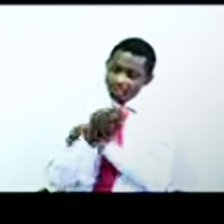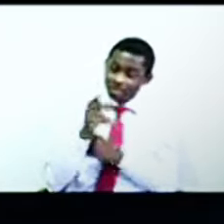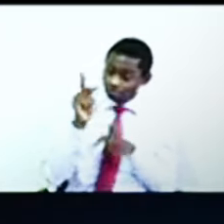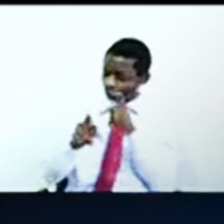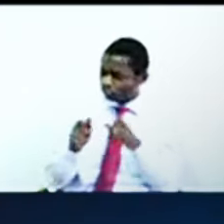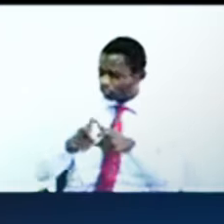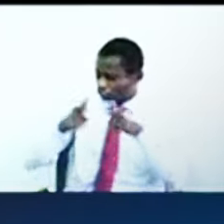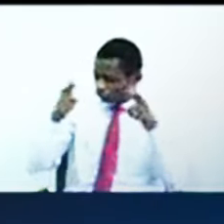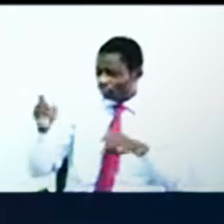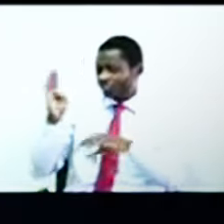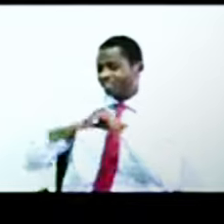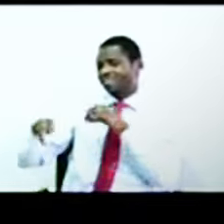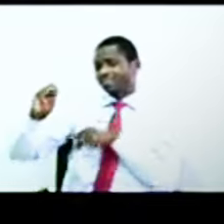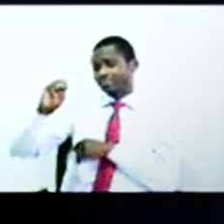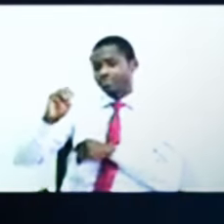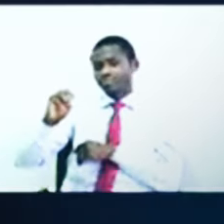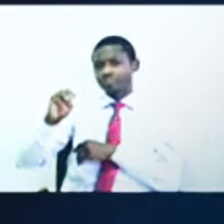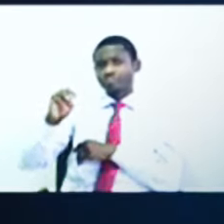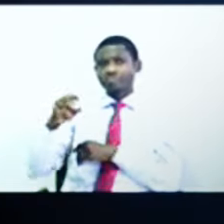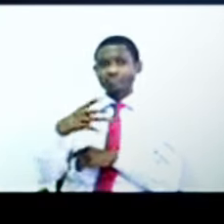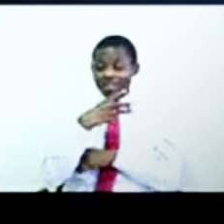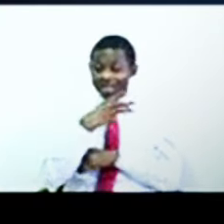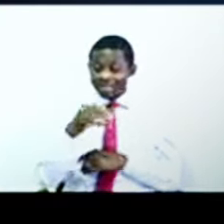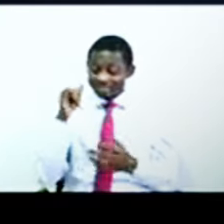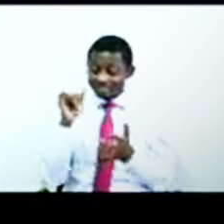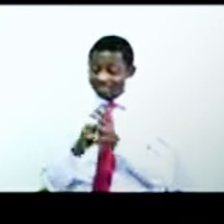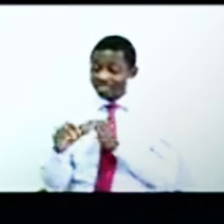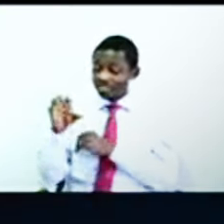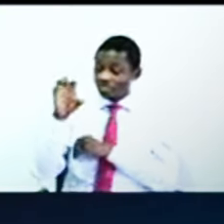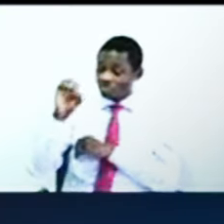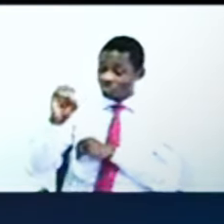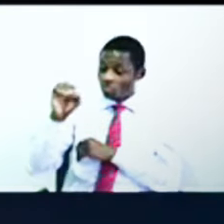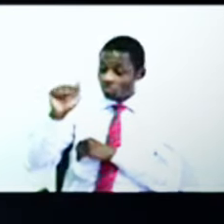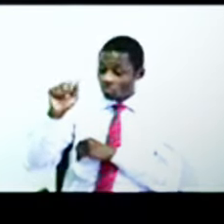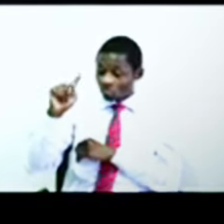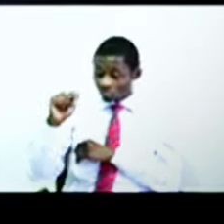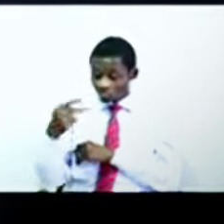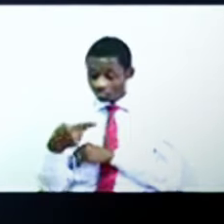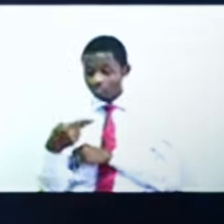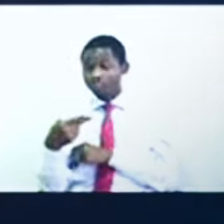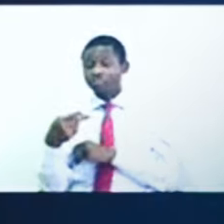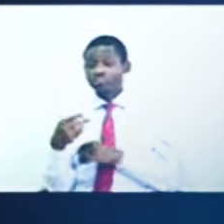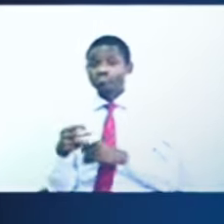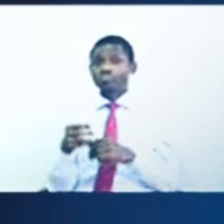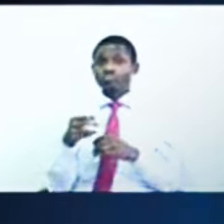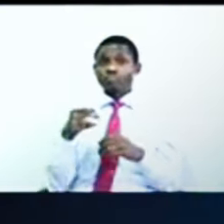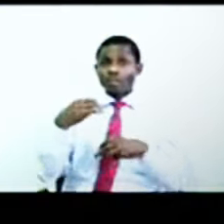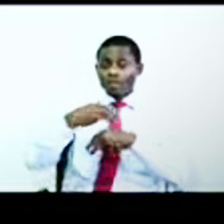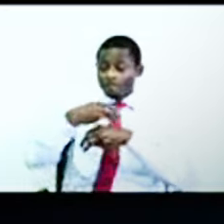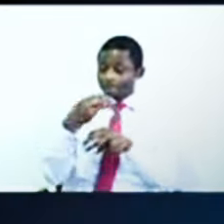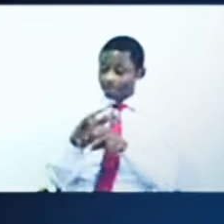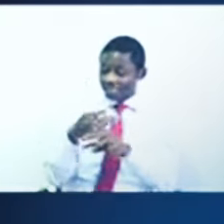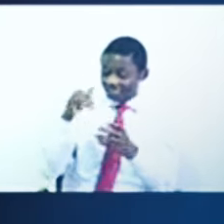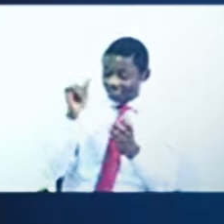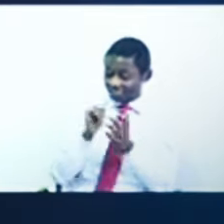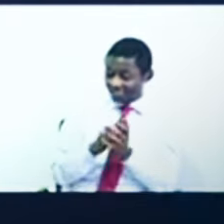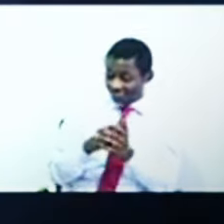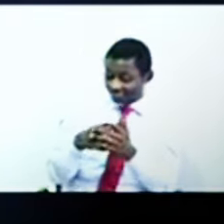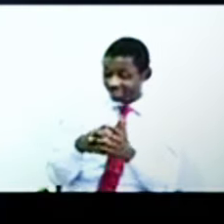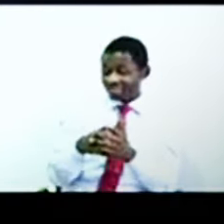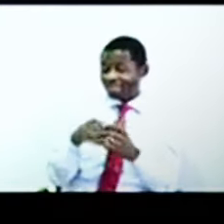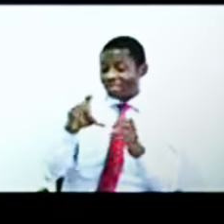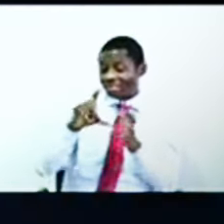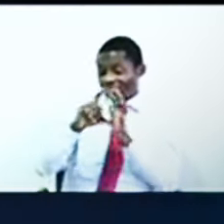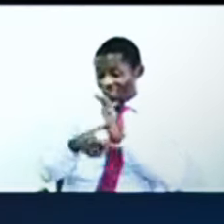won ntam, and the oath confirms what is said, na into atwani na tutwa, and puts an end to all